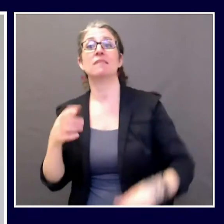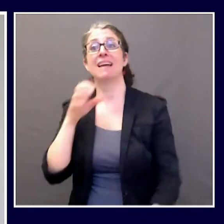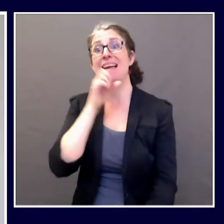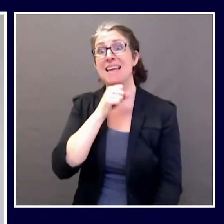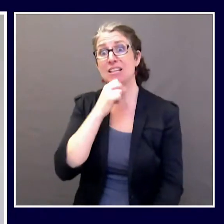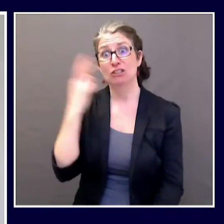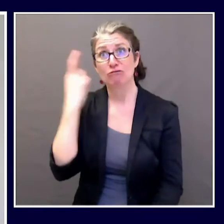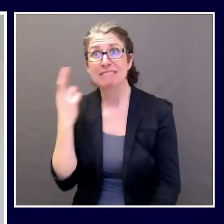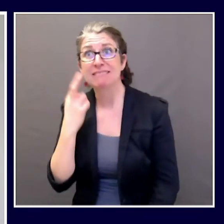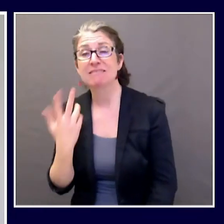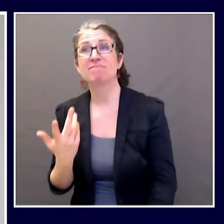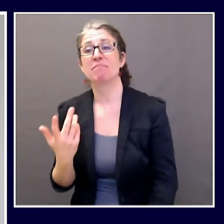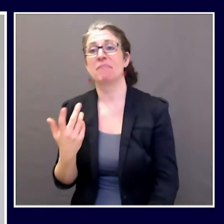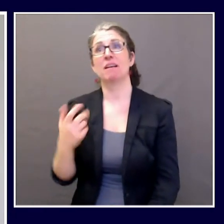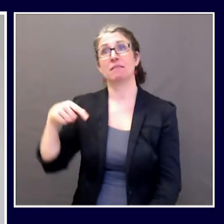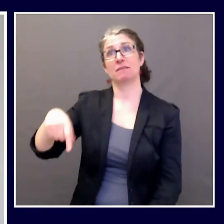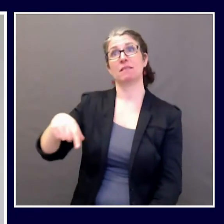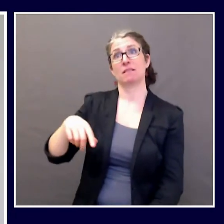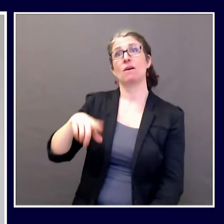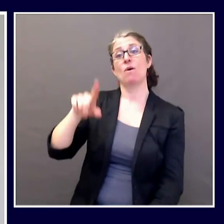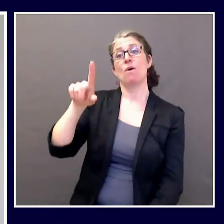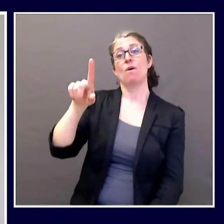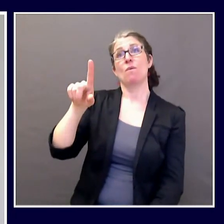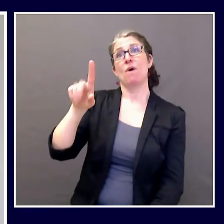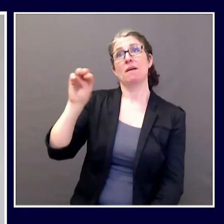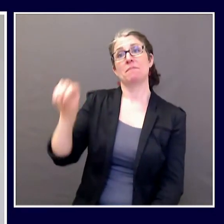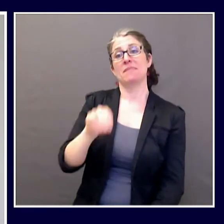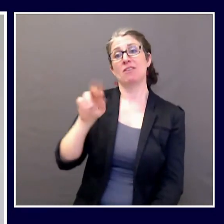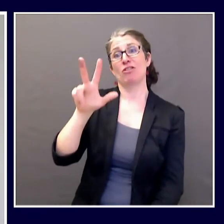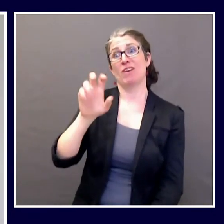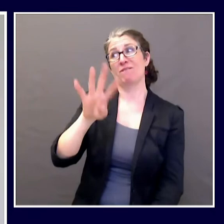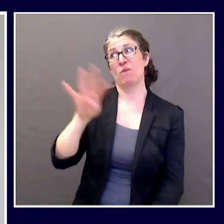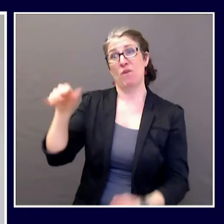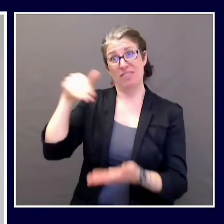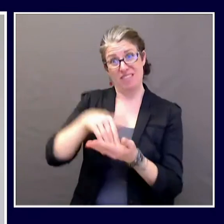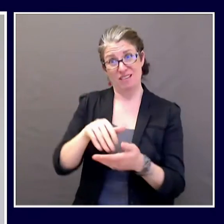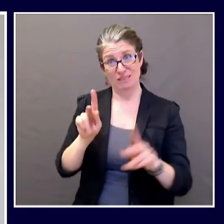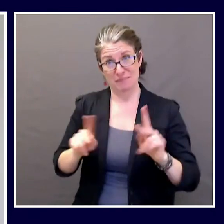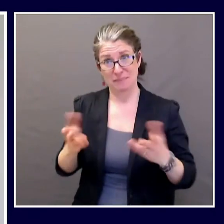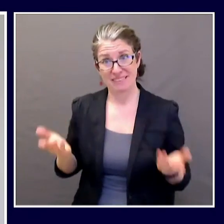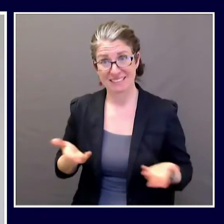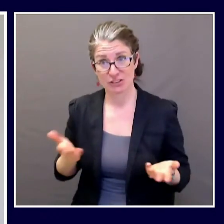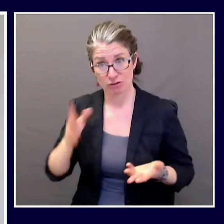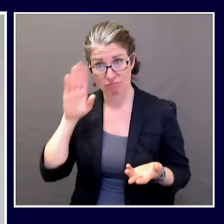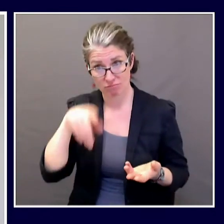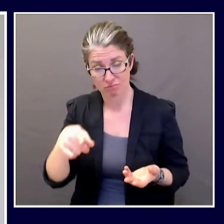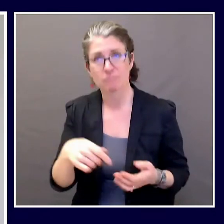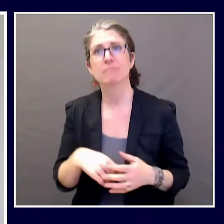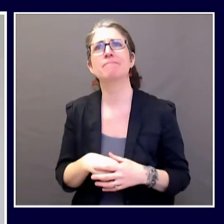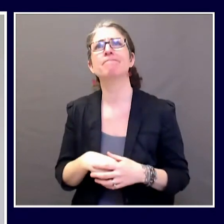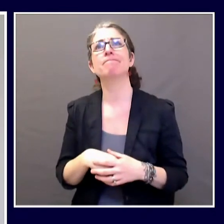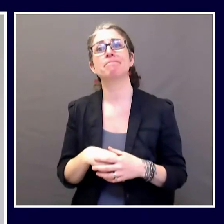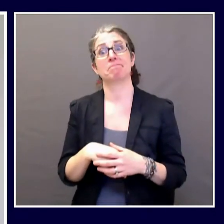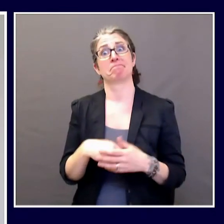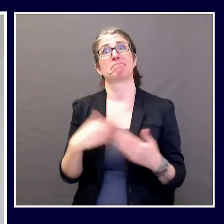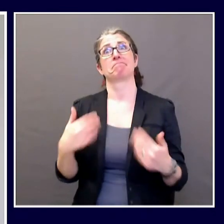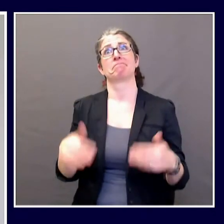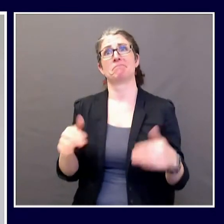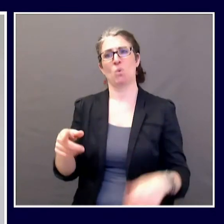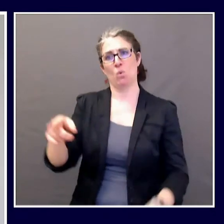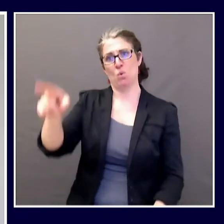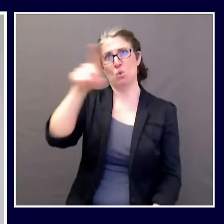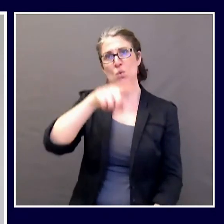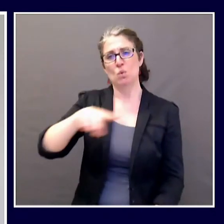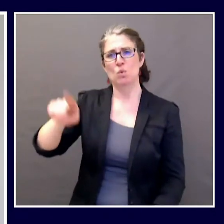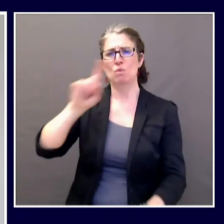people in Maine. And it's the number of people in Maine who I believe have taken time to understand what's going on with COVID and take steps to keep